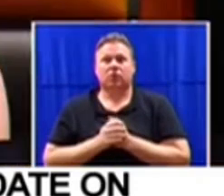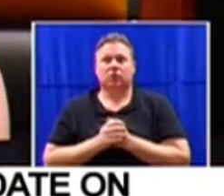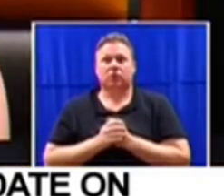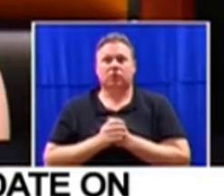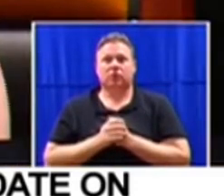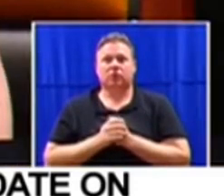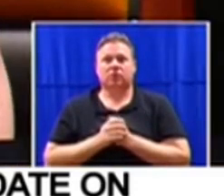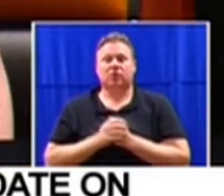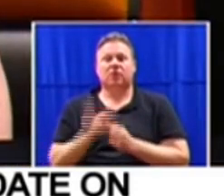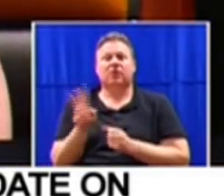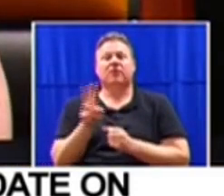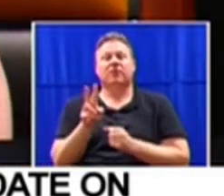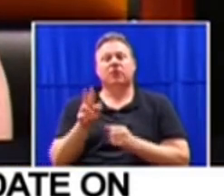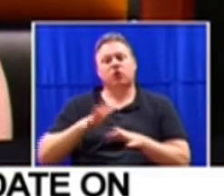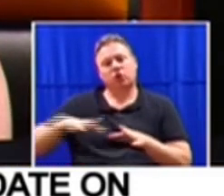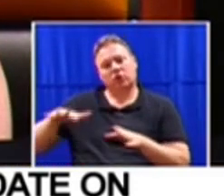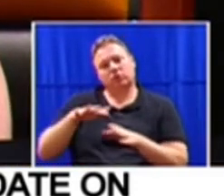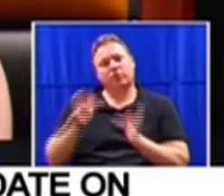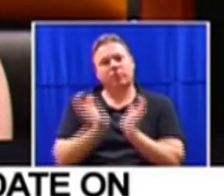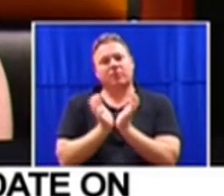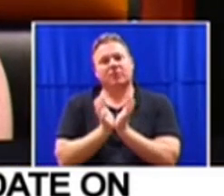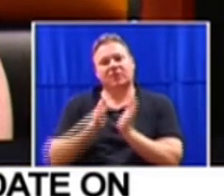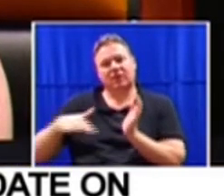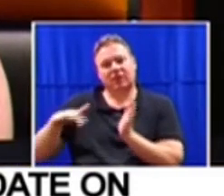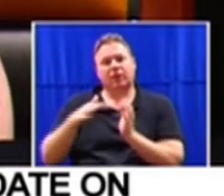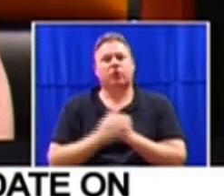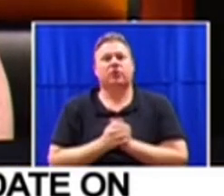On virtual platform. Thank you very much, Honorable Member.